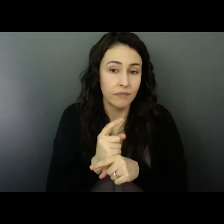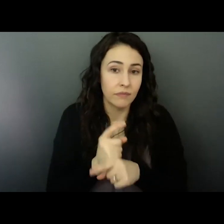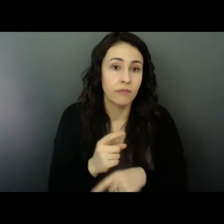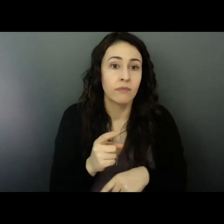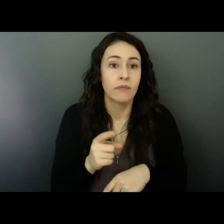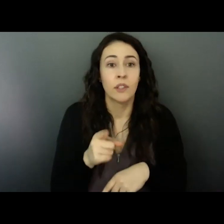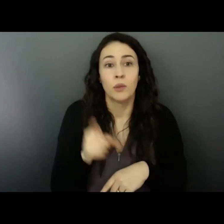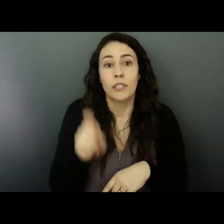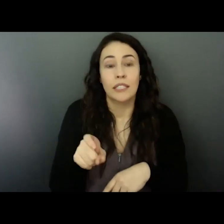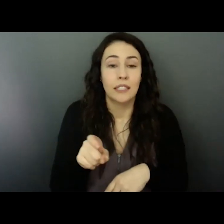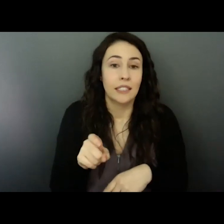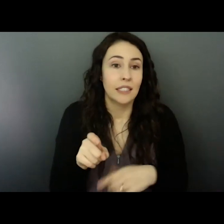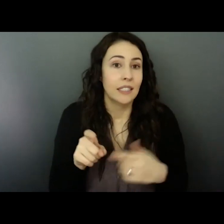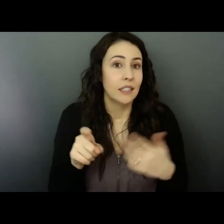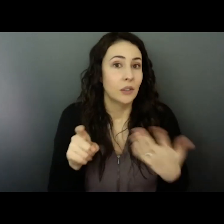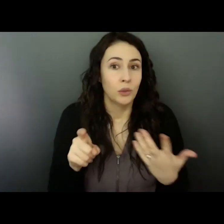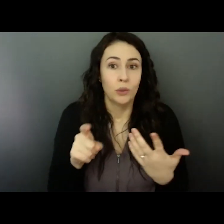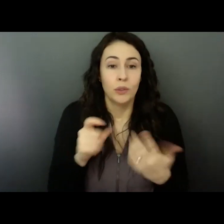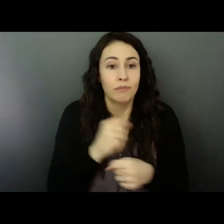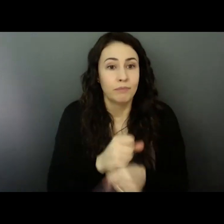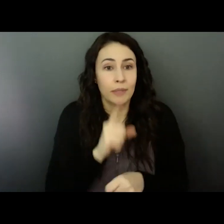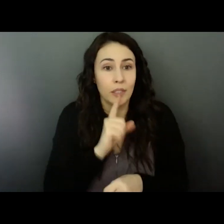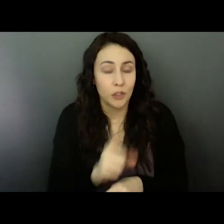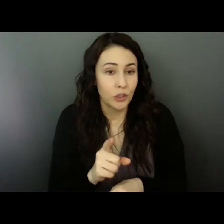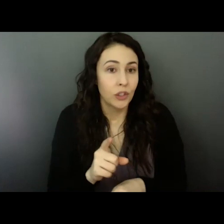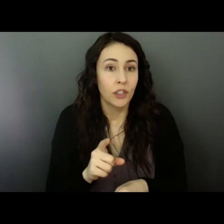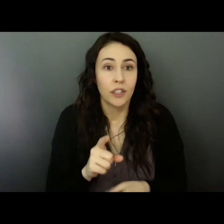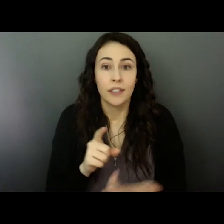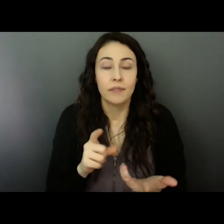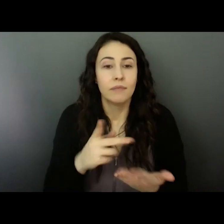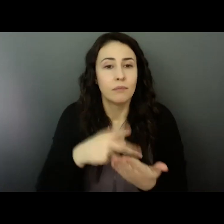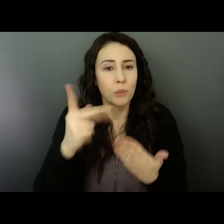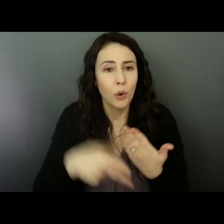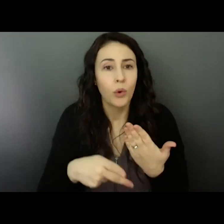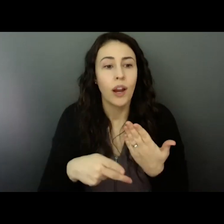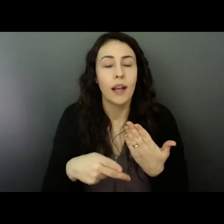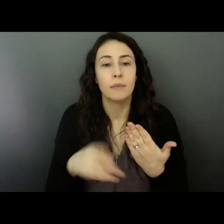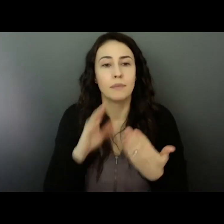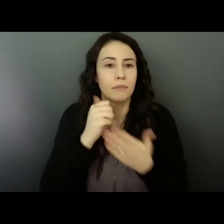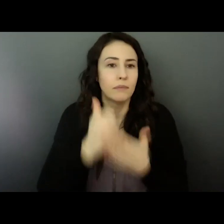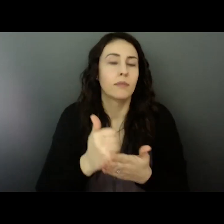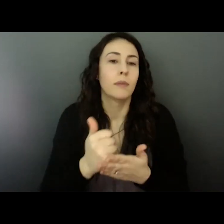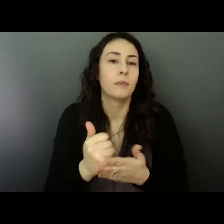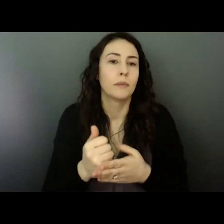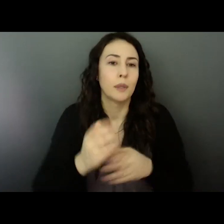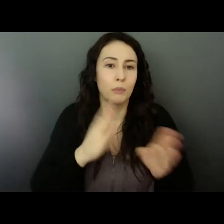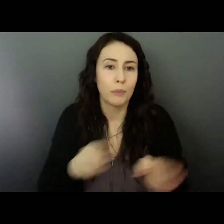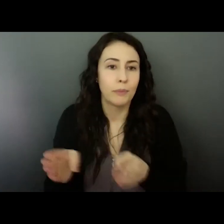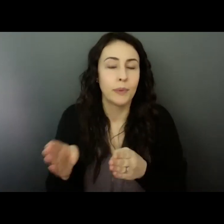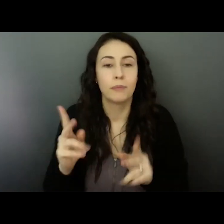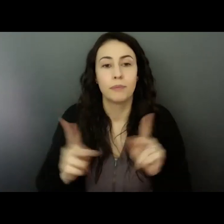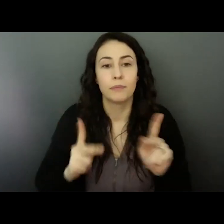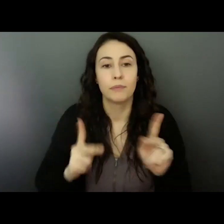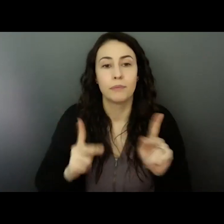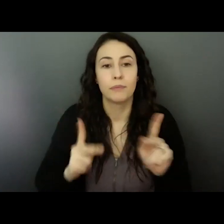to ensure to the best of your ability that programs are preparing people for